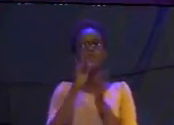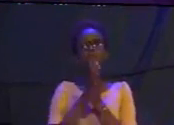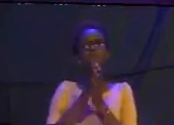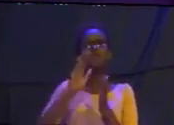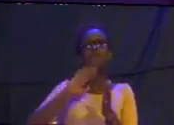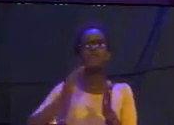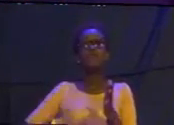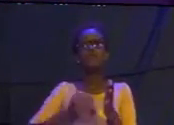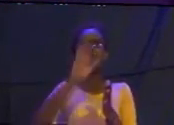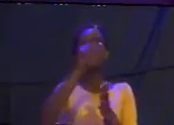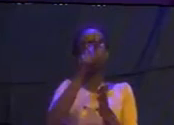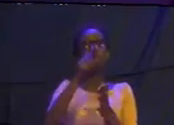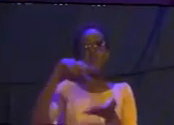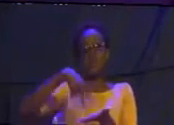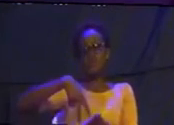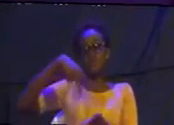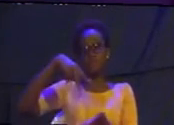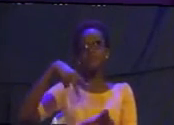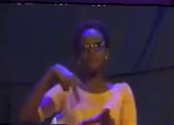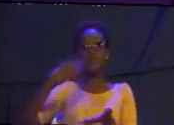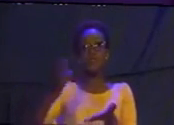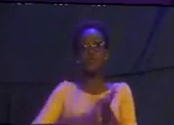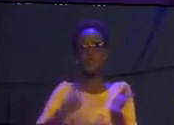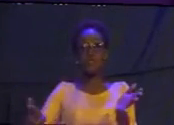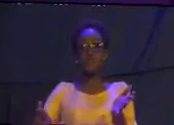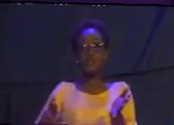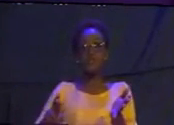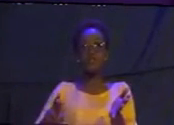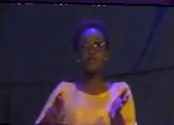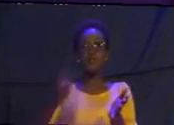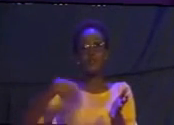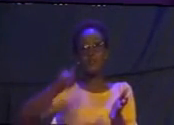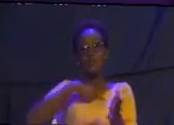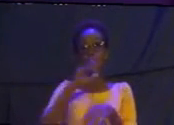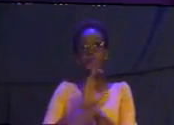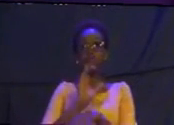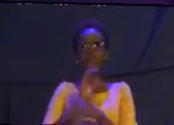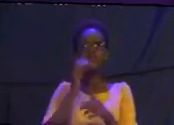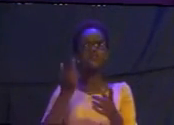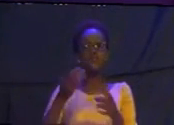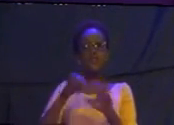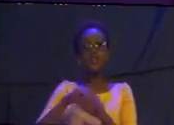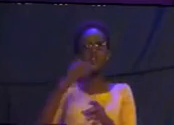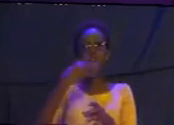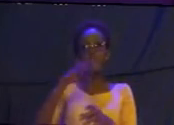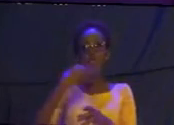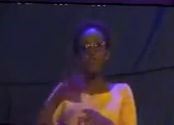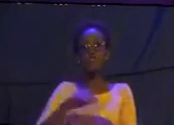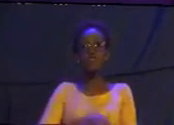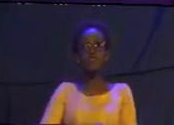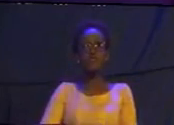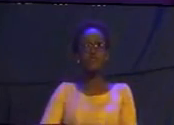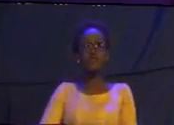bahagarariye Itorero rya Zion Temple I Paris, mu France. They represent our church, Zion Temple Church in Paris,